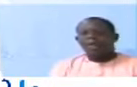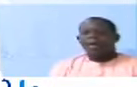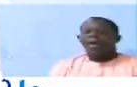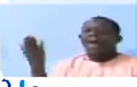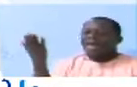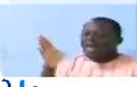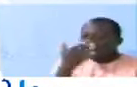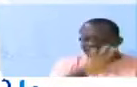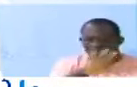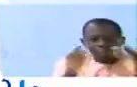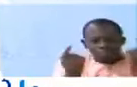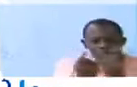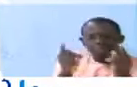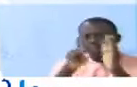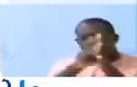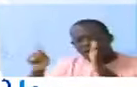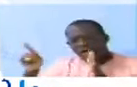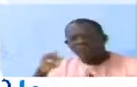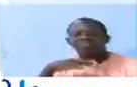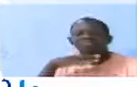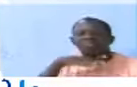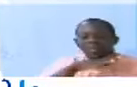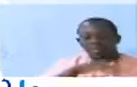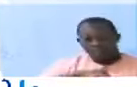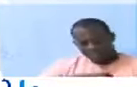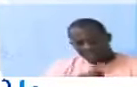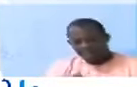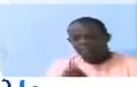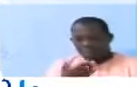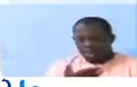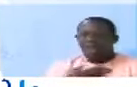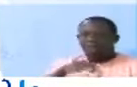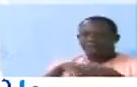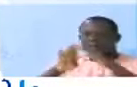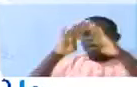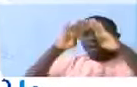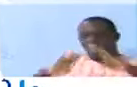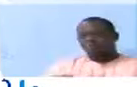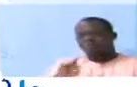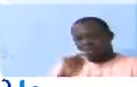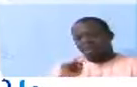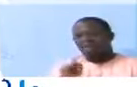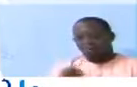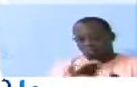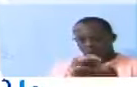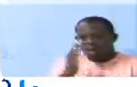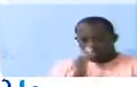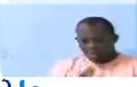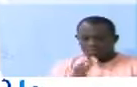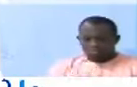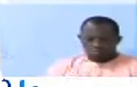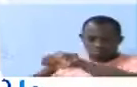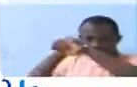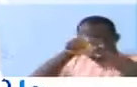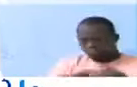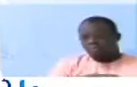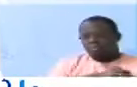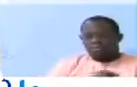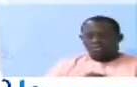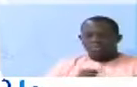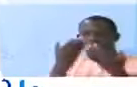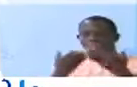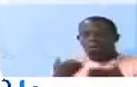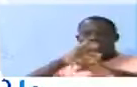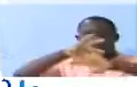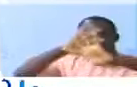Any type of filth you can think about is in that room. That's where they took us. We